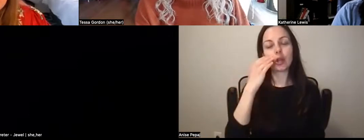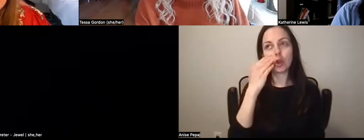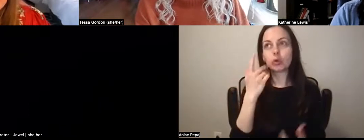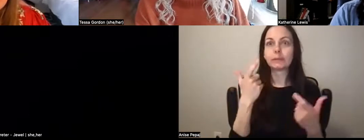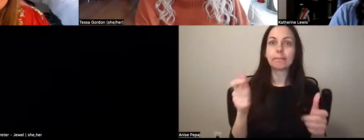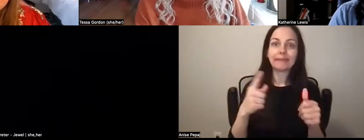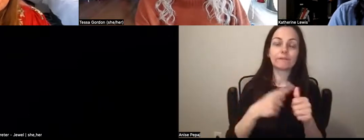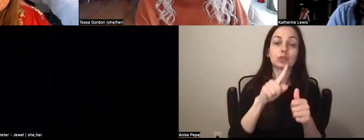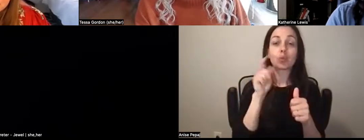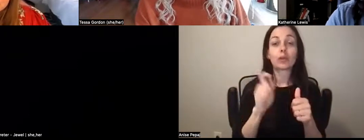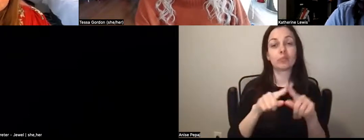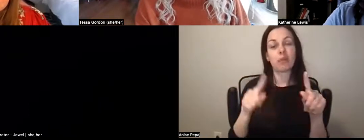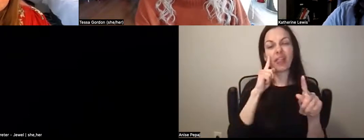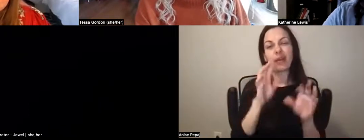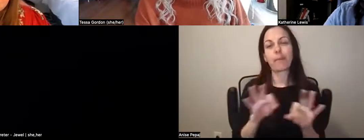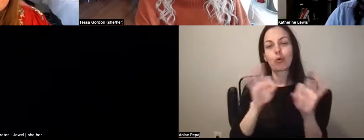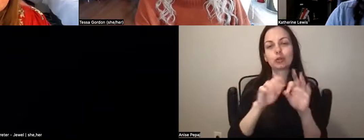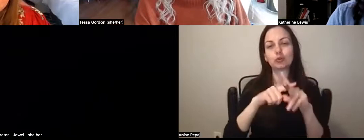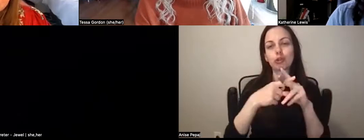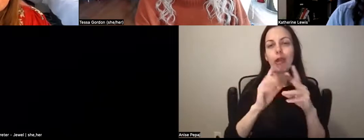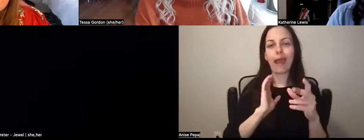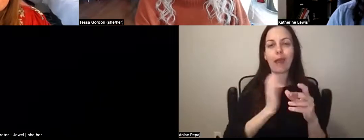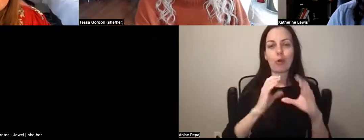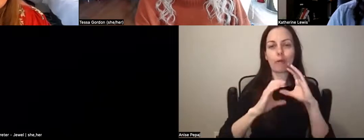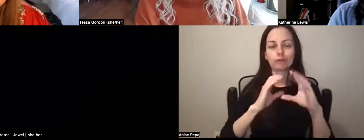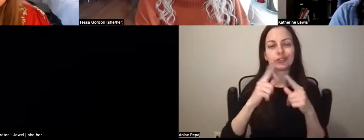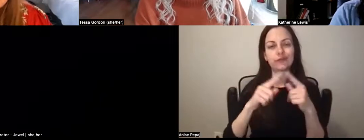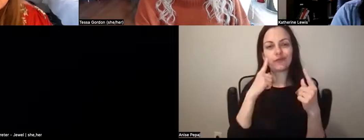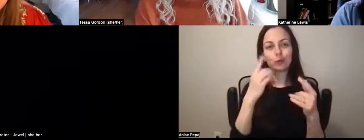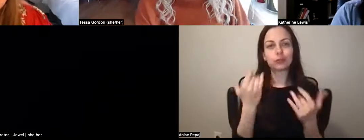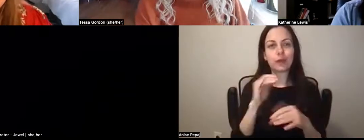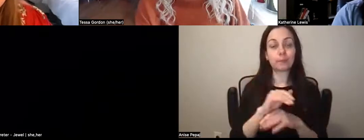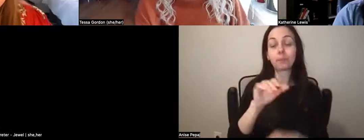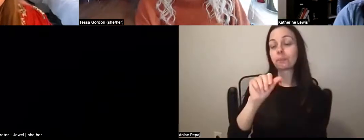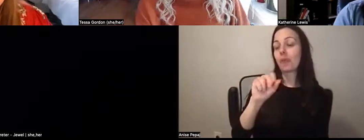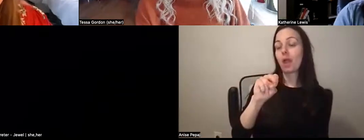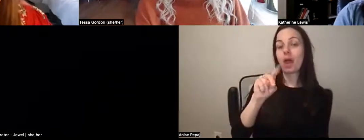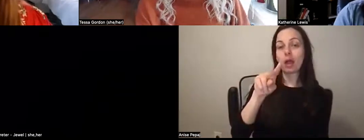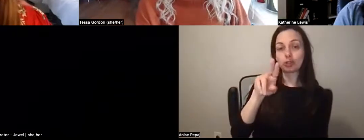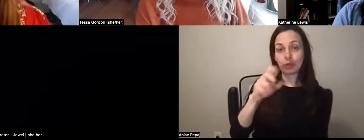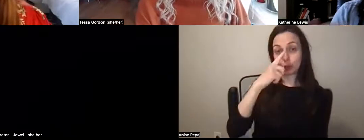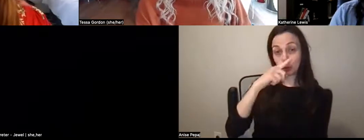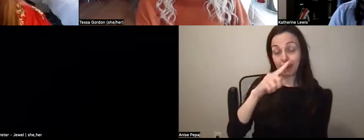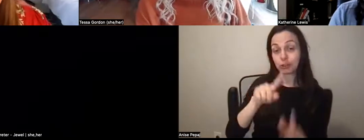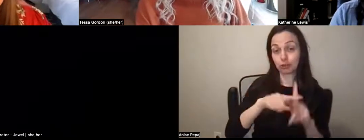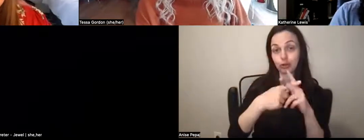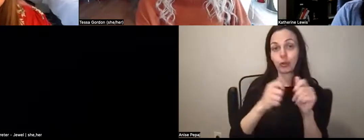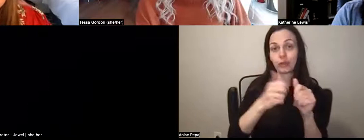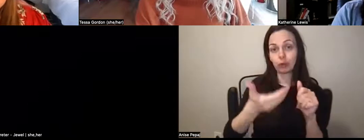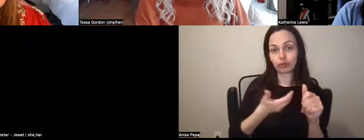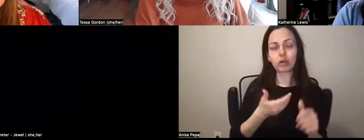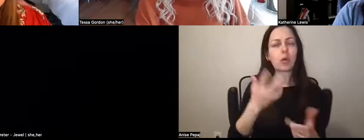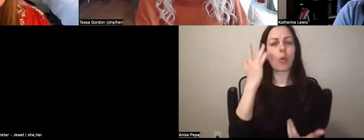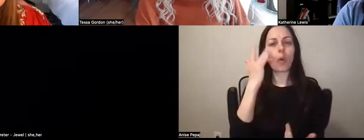to tonight's this conversation. So Andrea, will you please start with your introduction and answer why